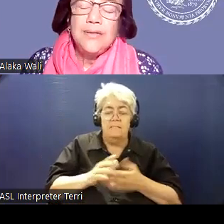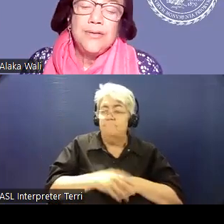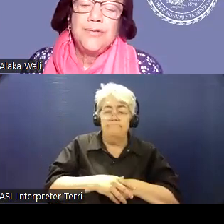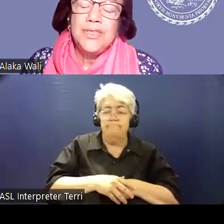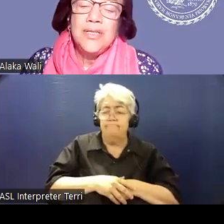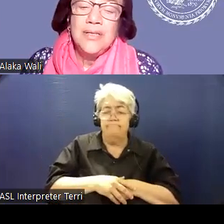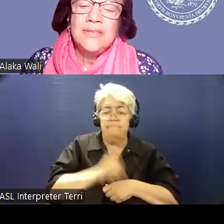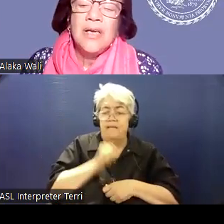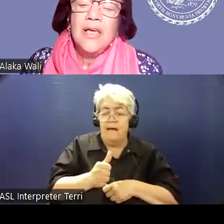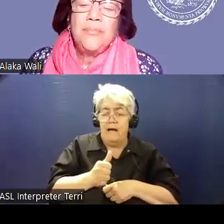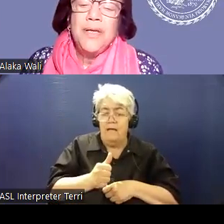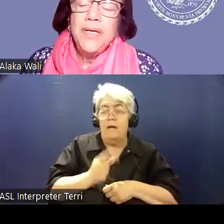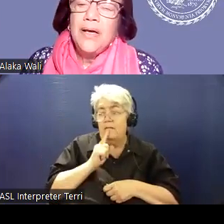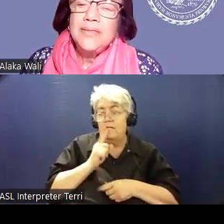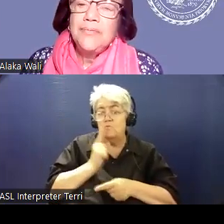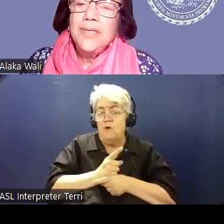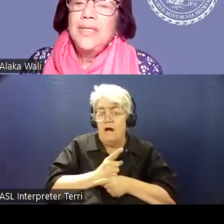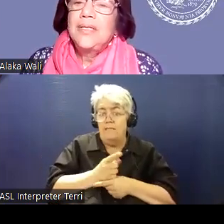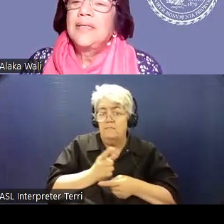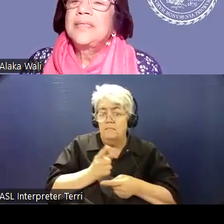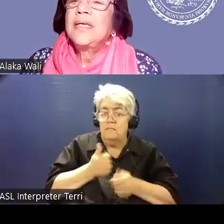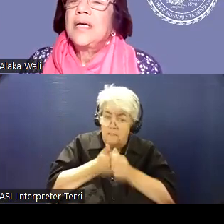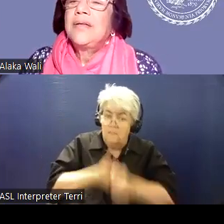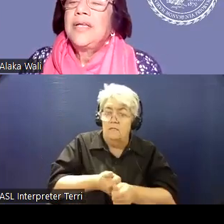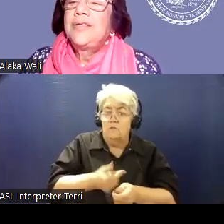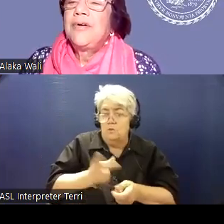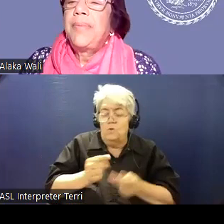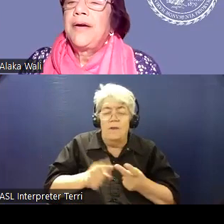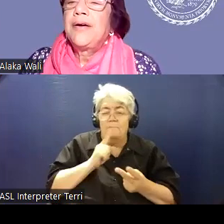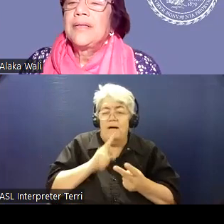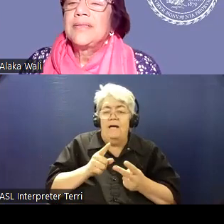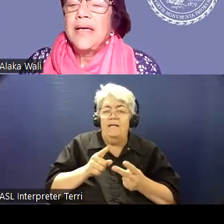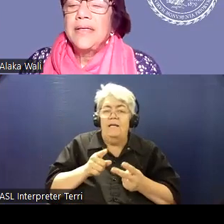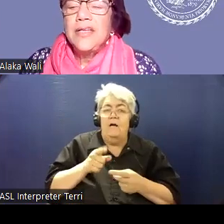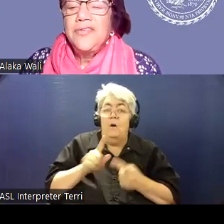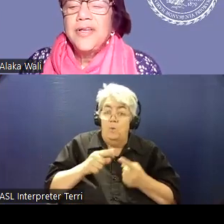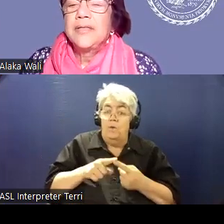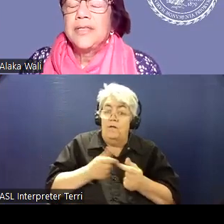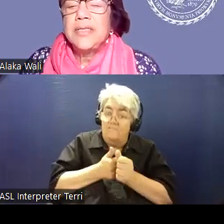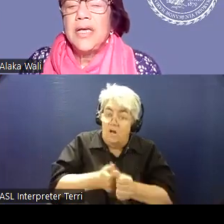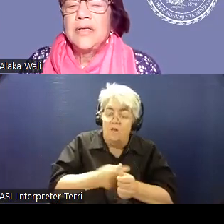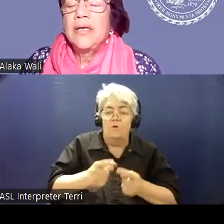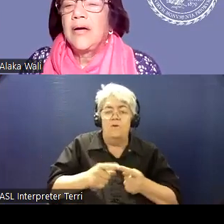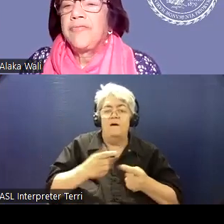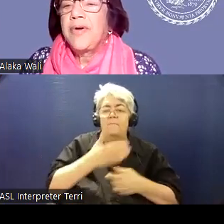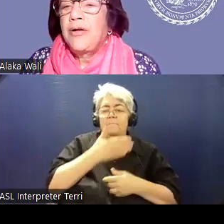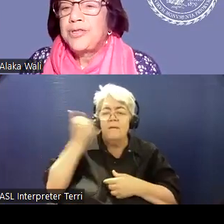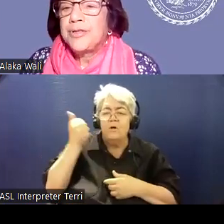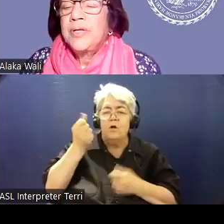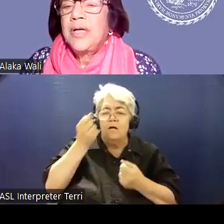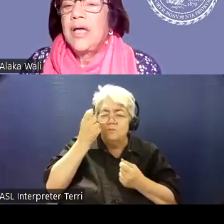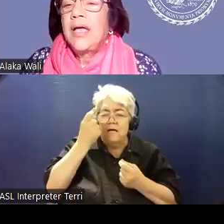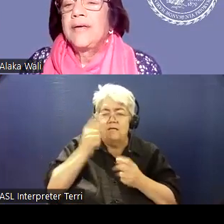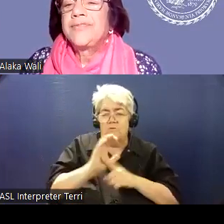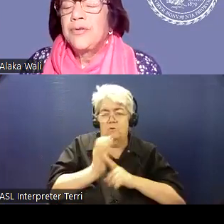thing to do, which it is, but because it really does lead to a better scientific understanding of